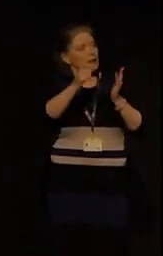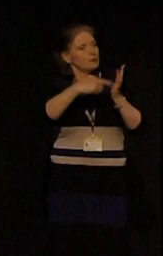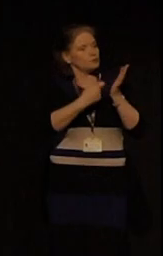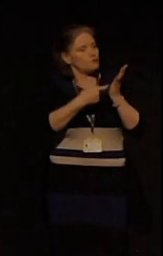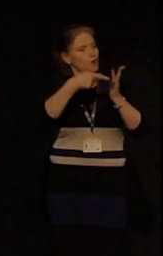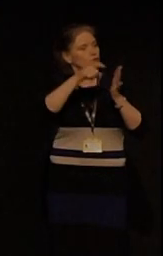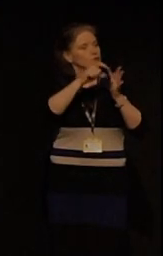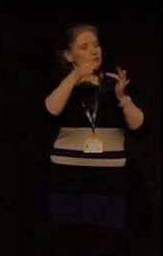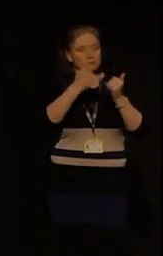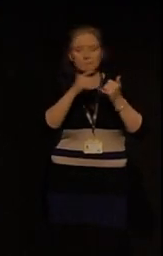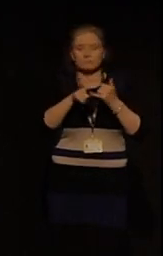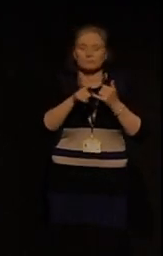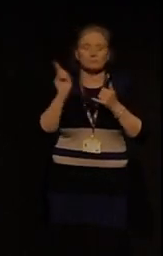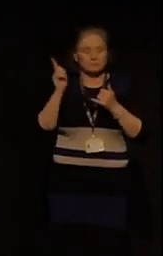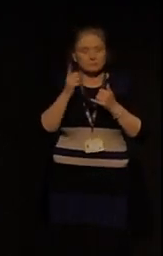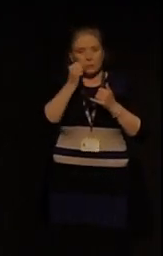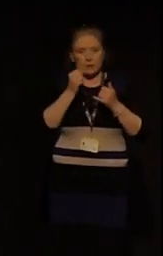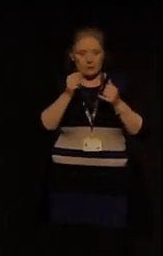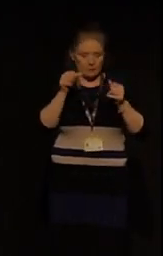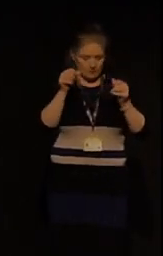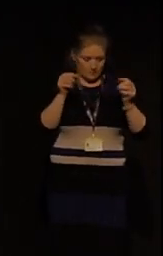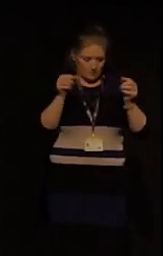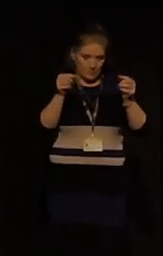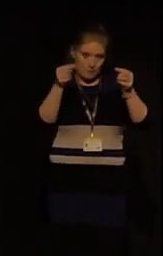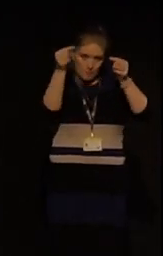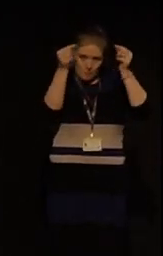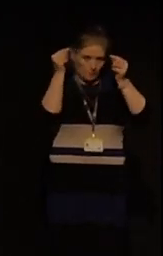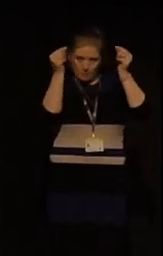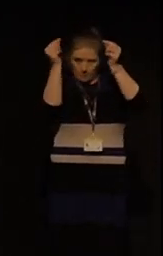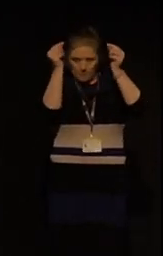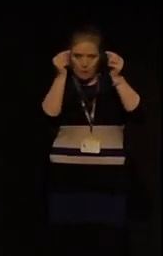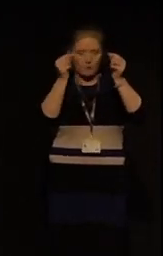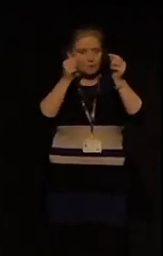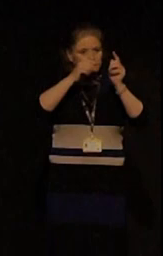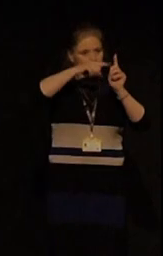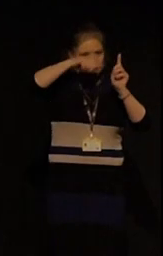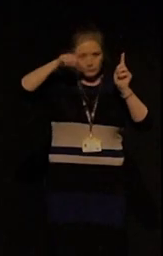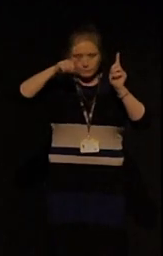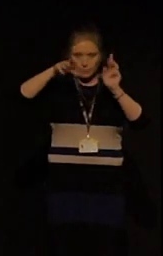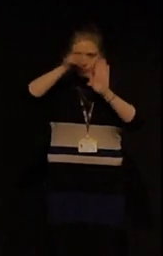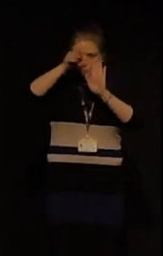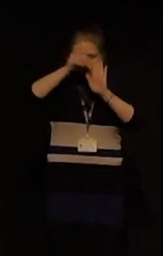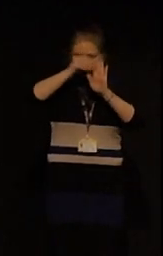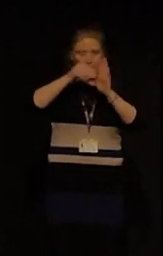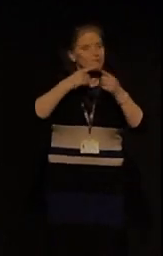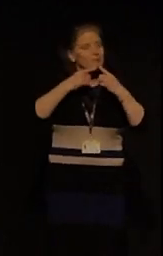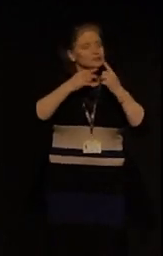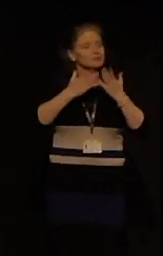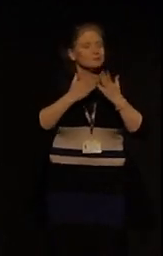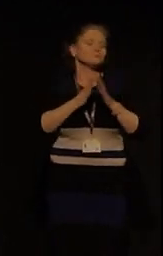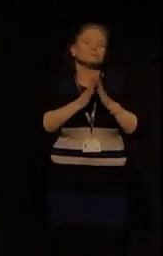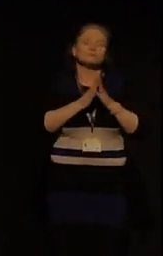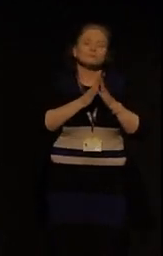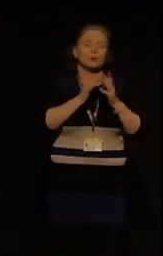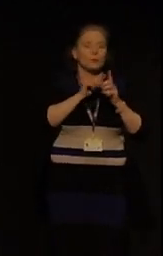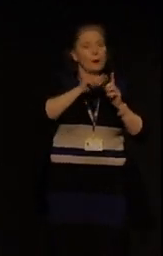multi-channel electrodes, and you can place these in different parts of the brain and record the neural activity. You can either record the neural